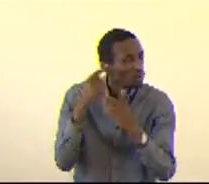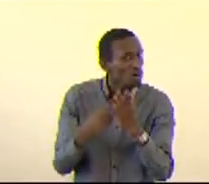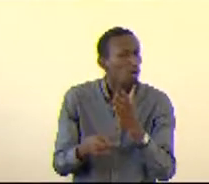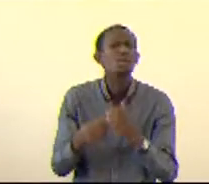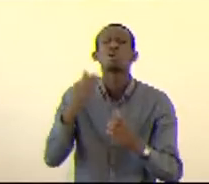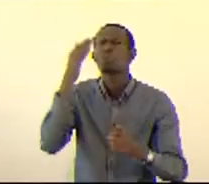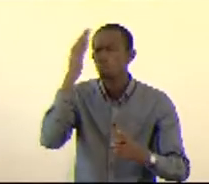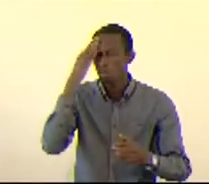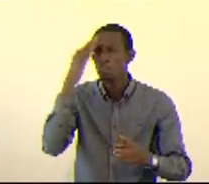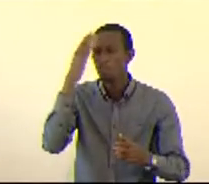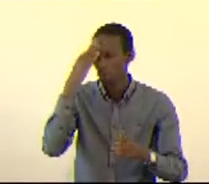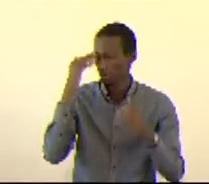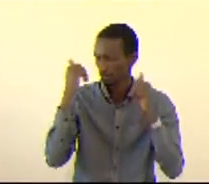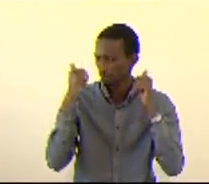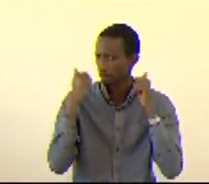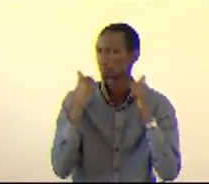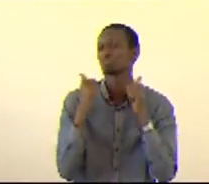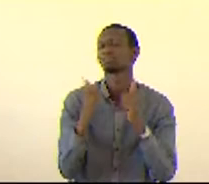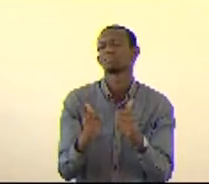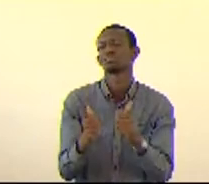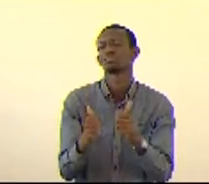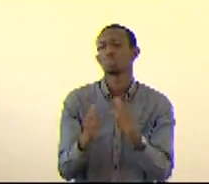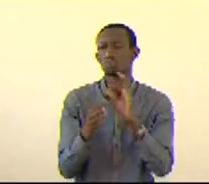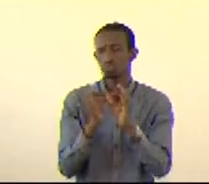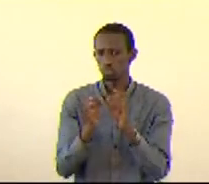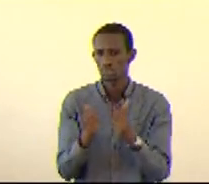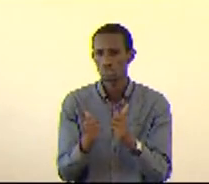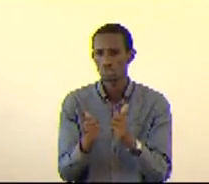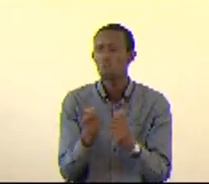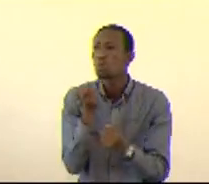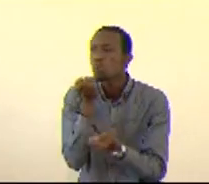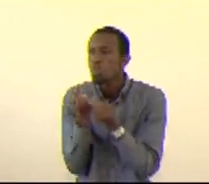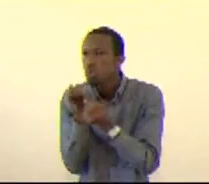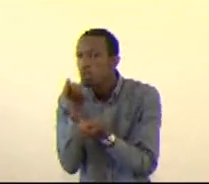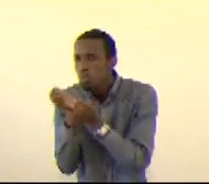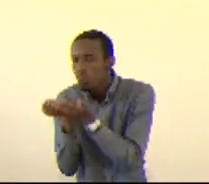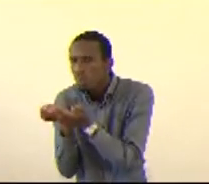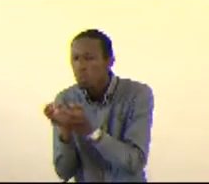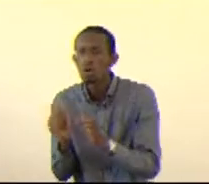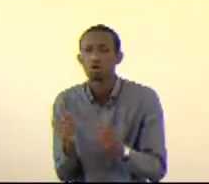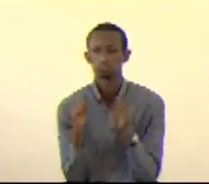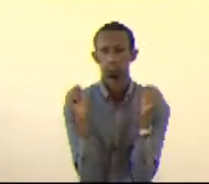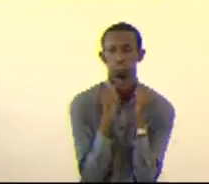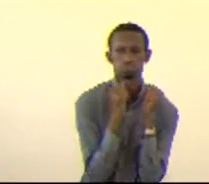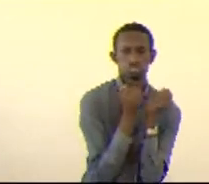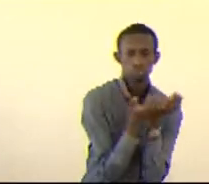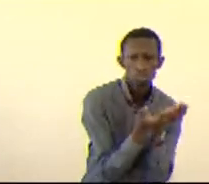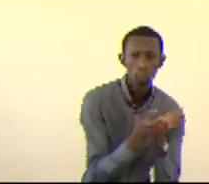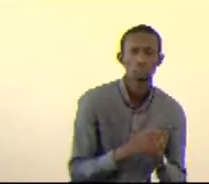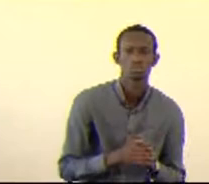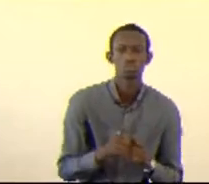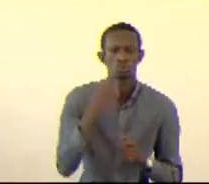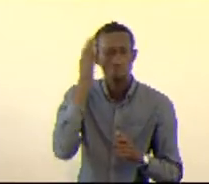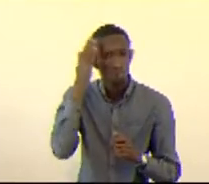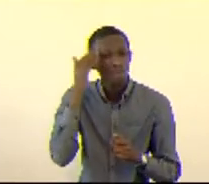to sketch the heating curve and the cooling curve of a substance. We have done that. And being able to know